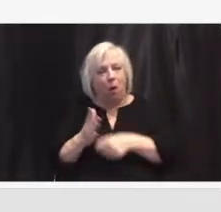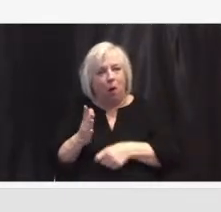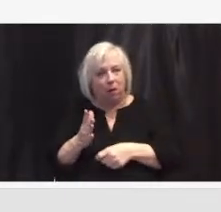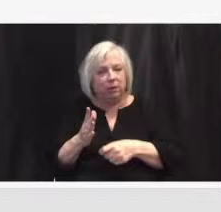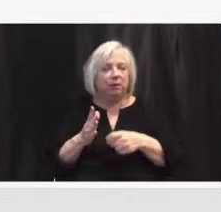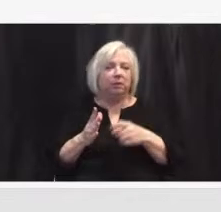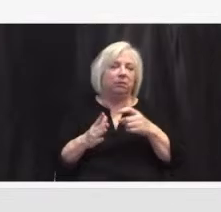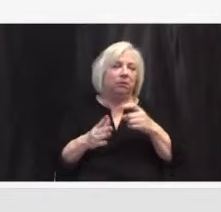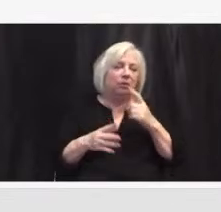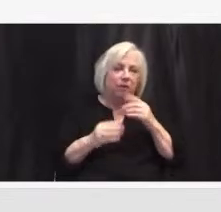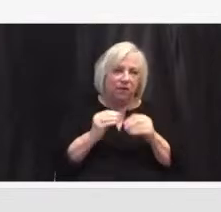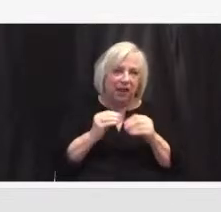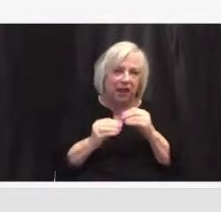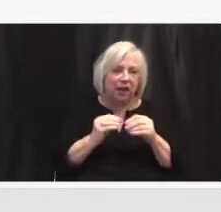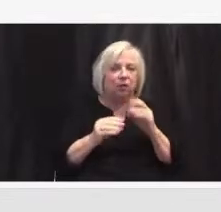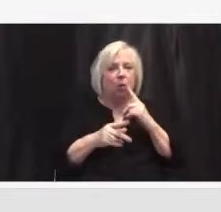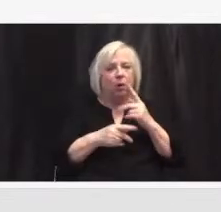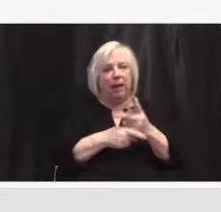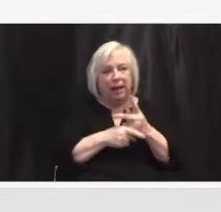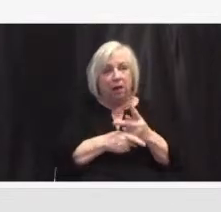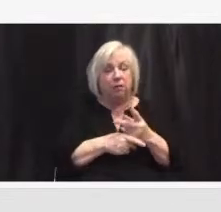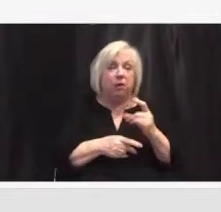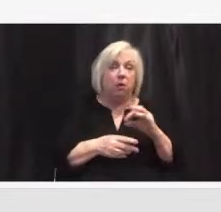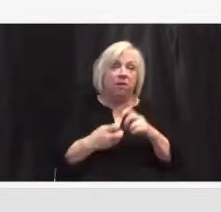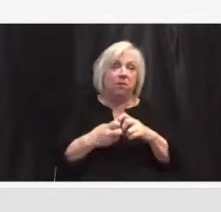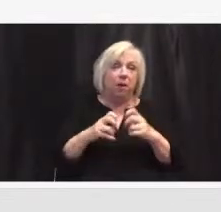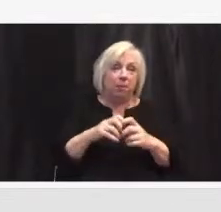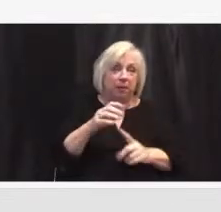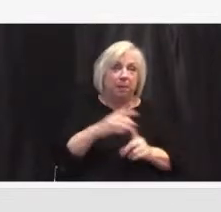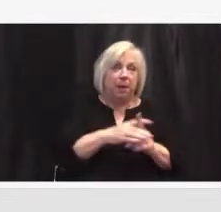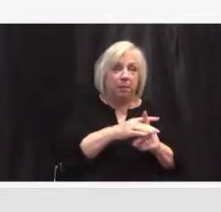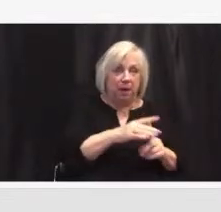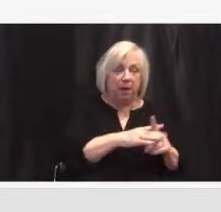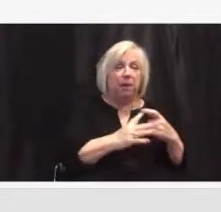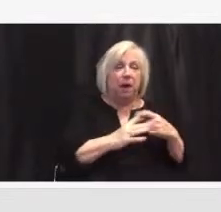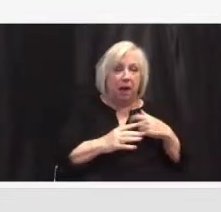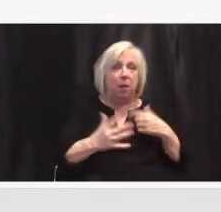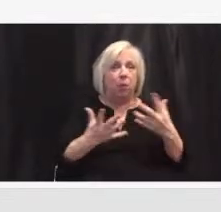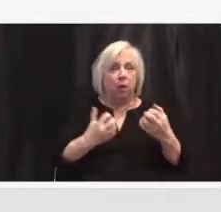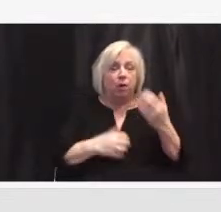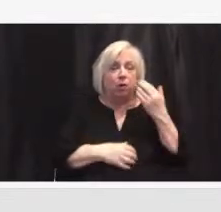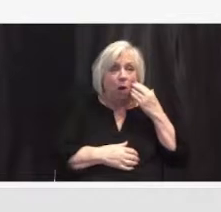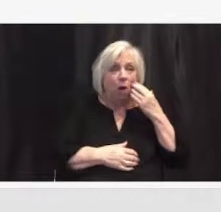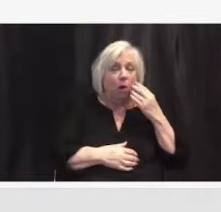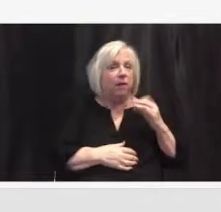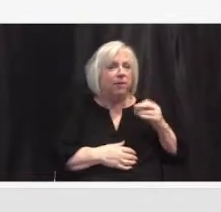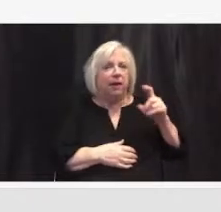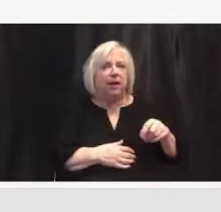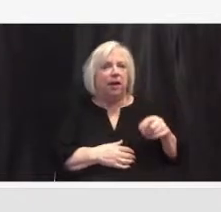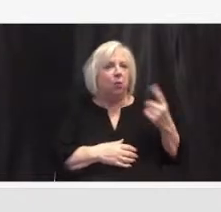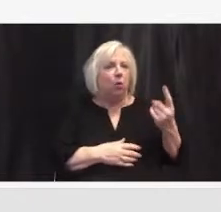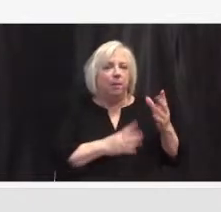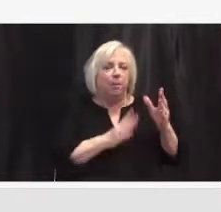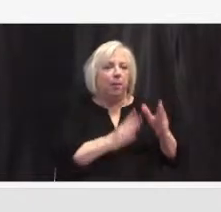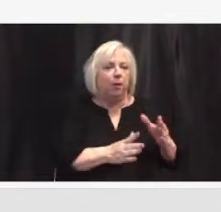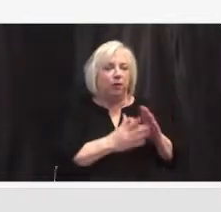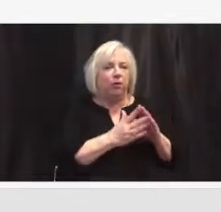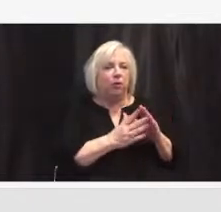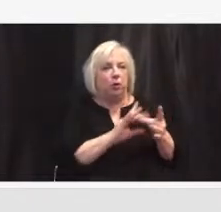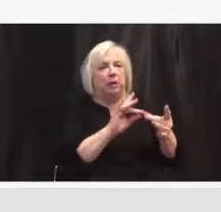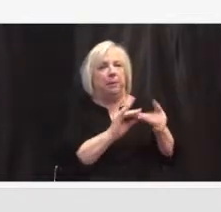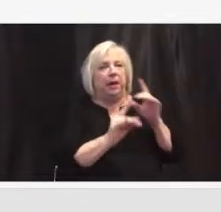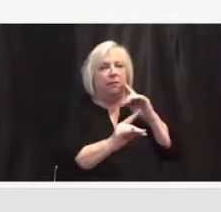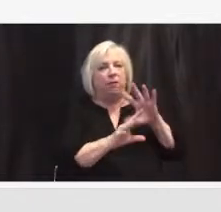So I want to know when there's issues. And if they need to use one person to be their voice because they don't want to